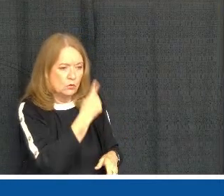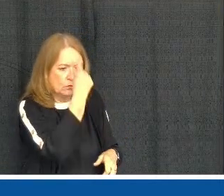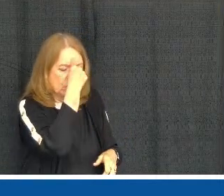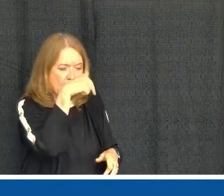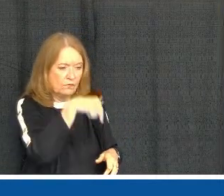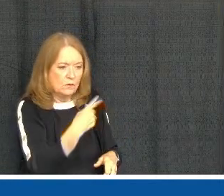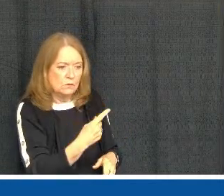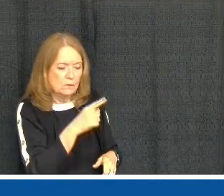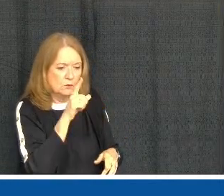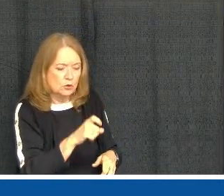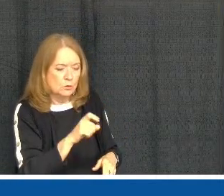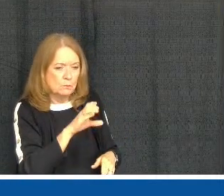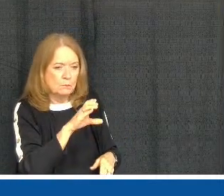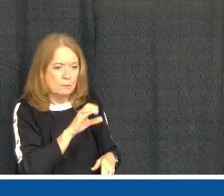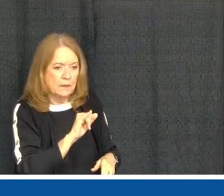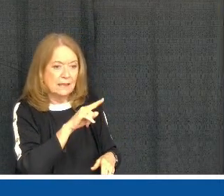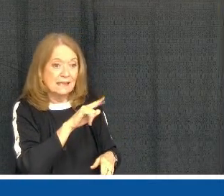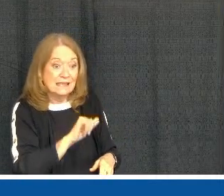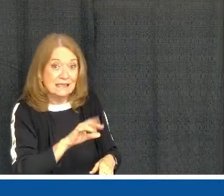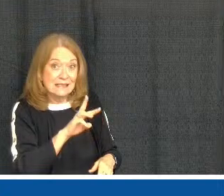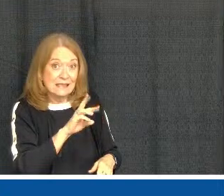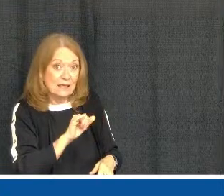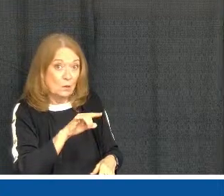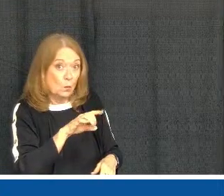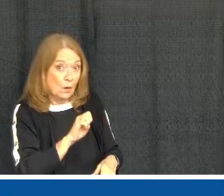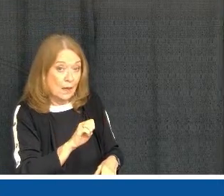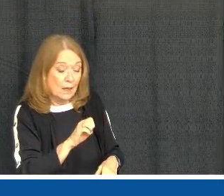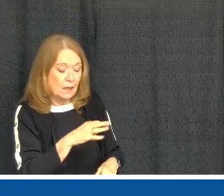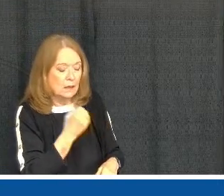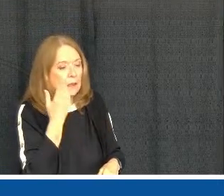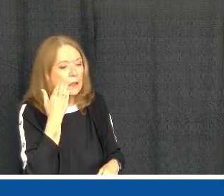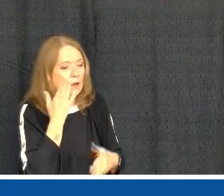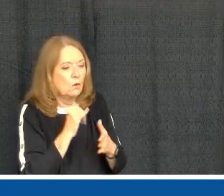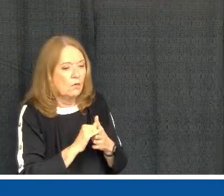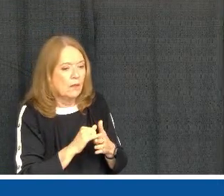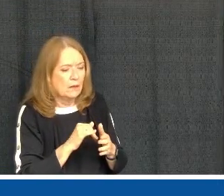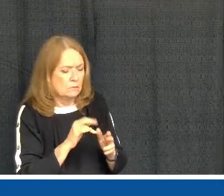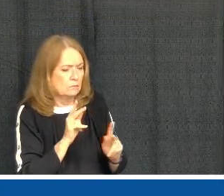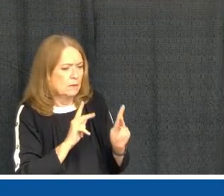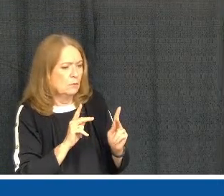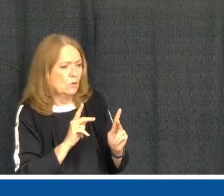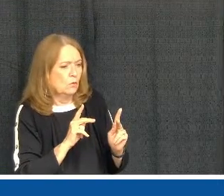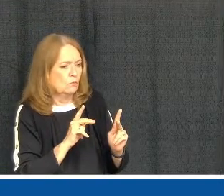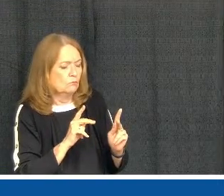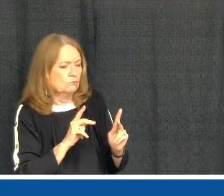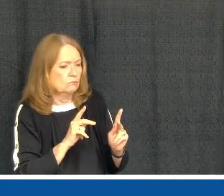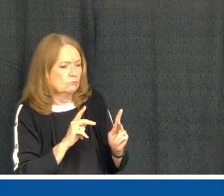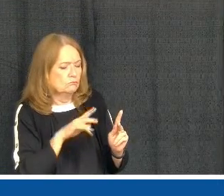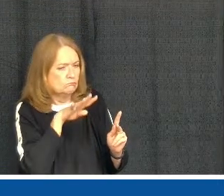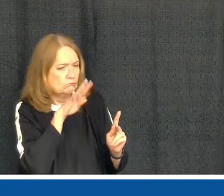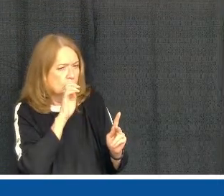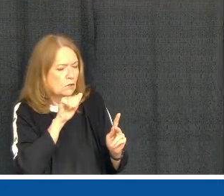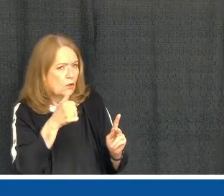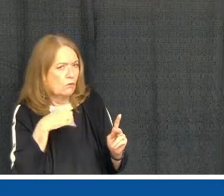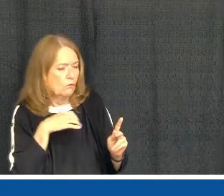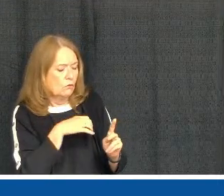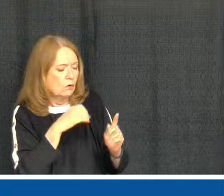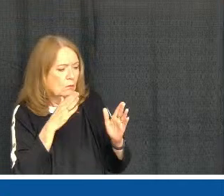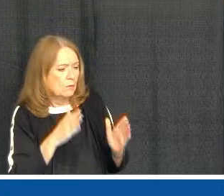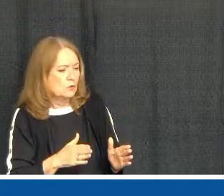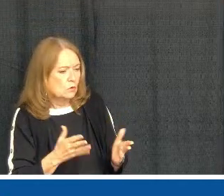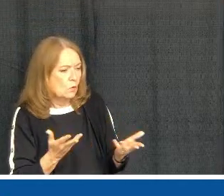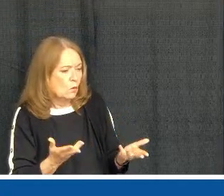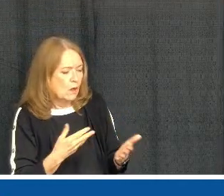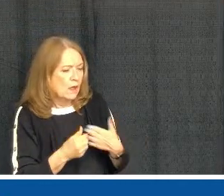something that should be citywide. And I know that it was questioned by another commissioner that, well,